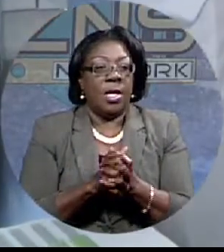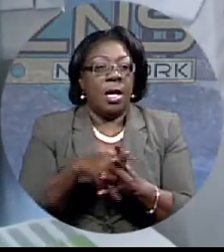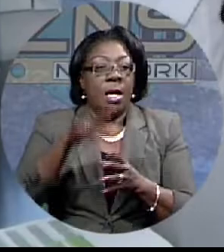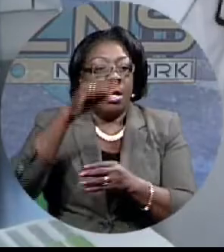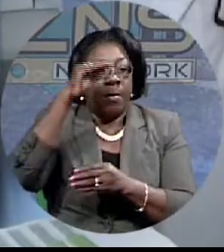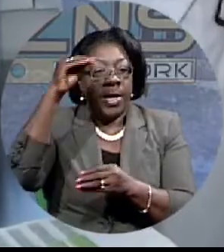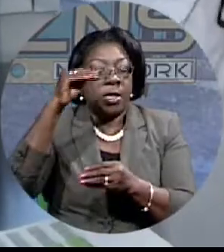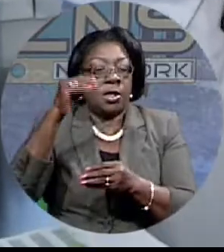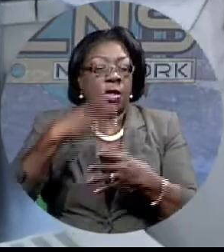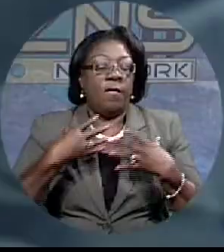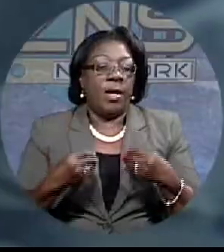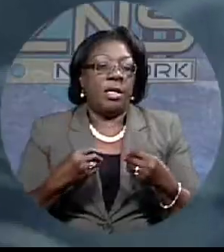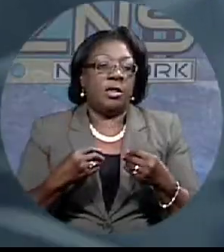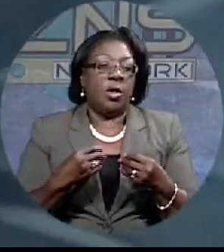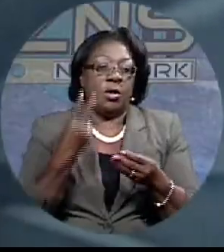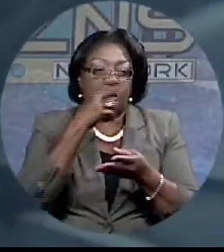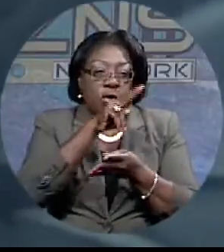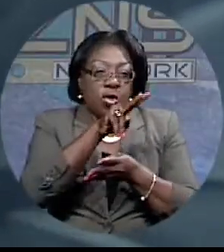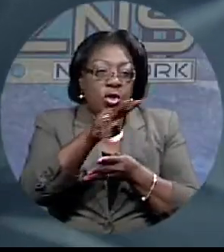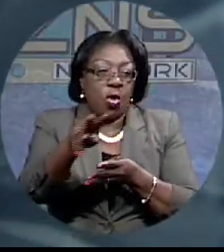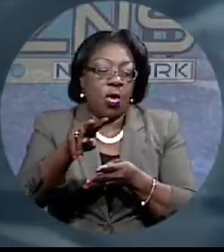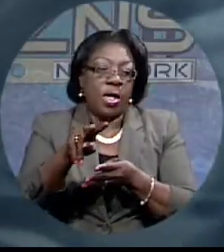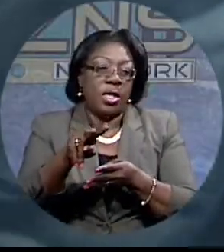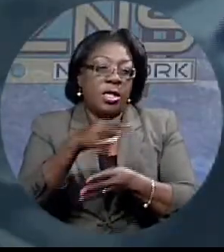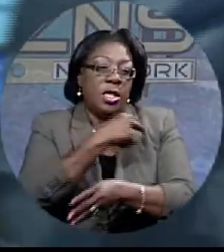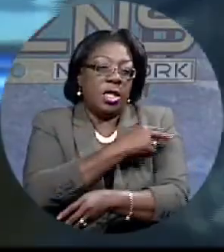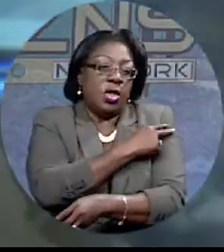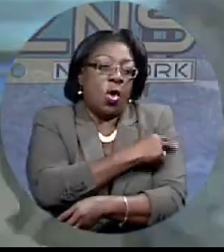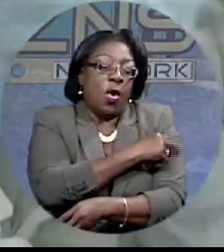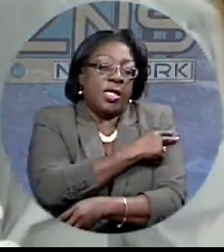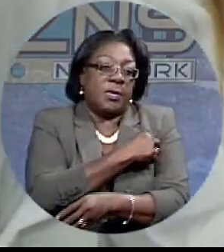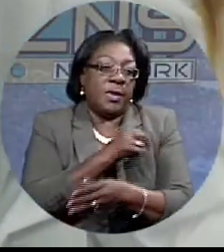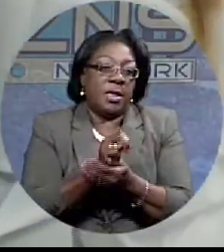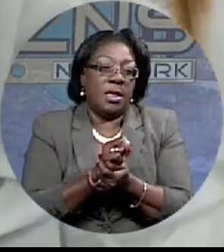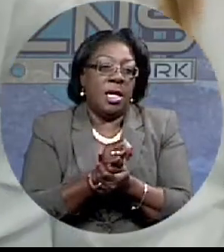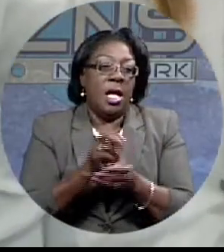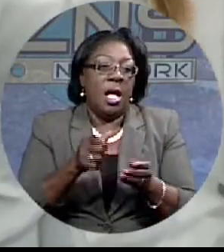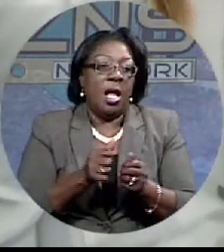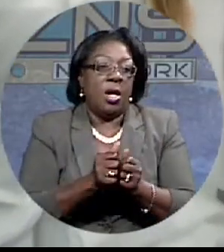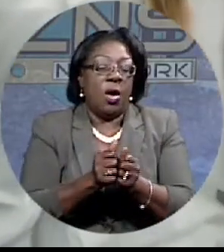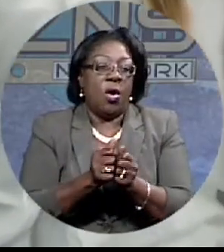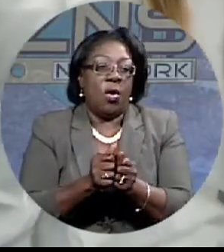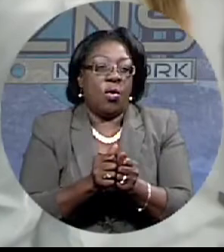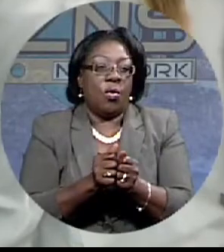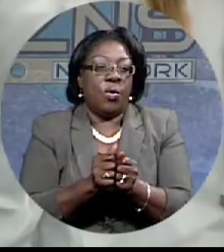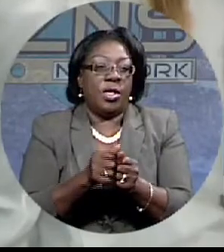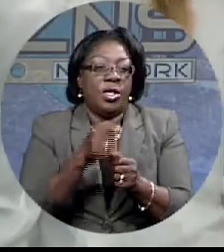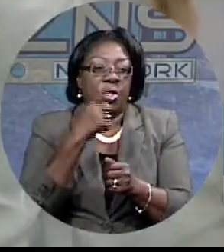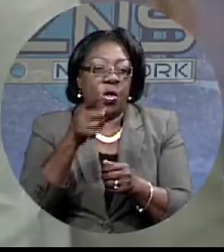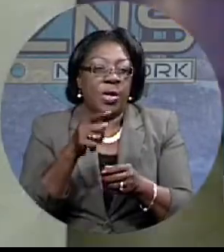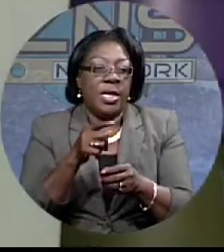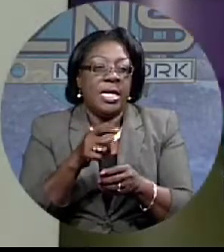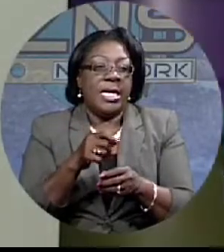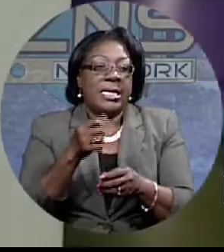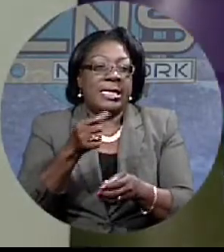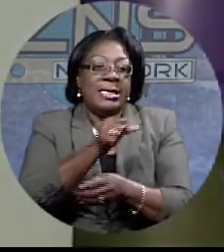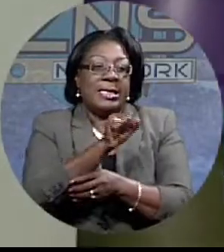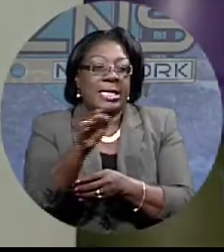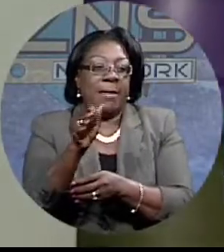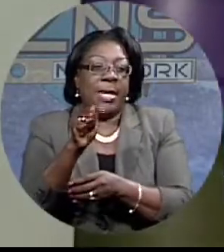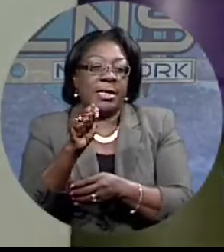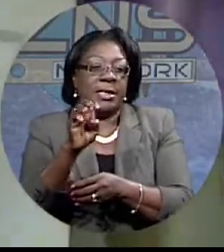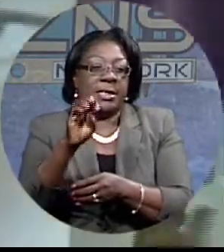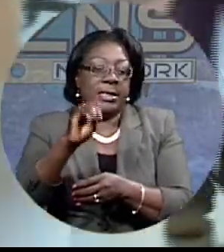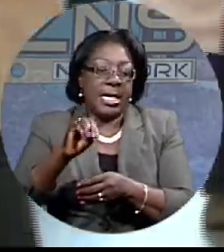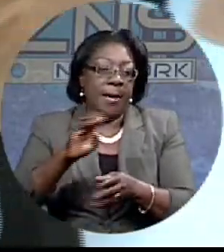of Health also toured the Cardiac Catheterization Center at the University of Miami Hospital, along with touring the Interdisciplinary Stelsem Institute as well.